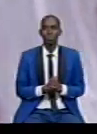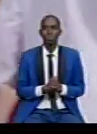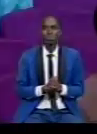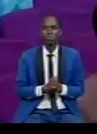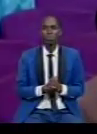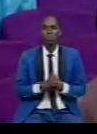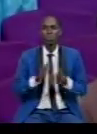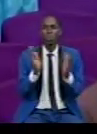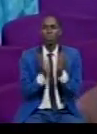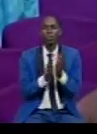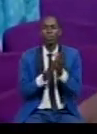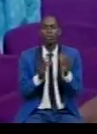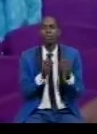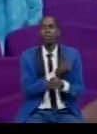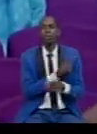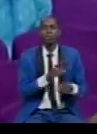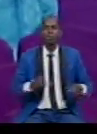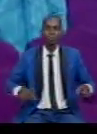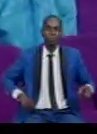Praise the Lord.